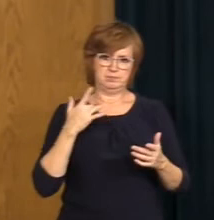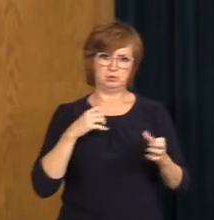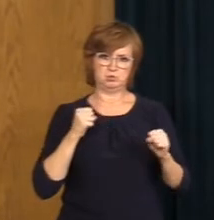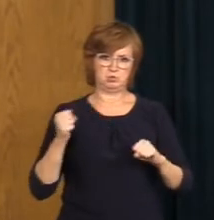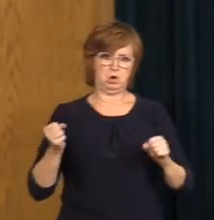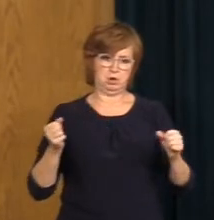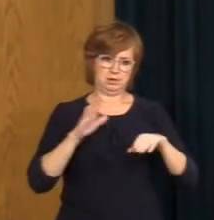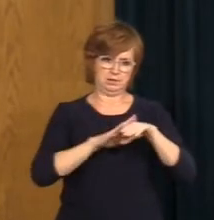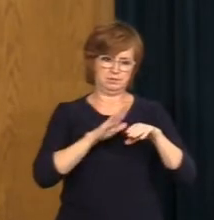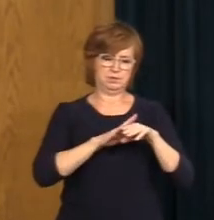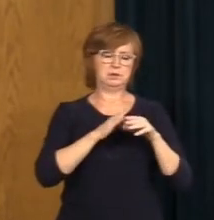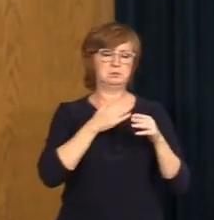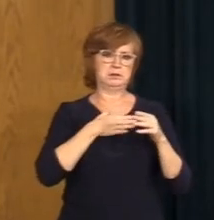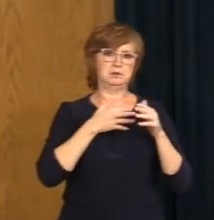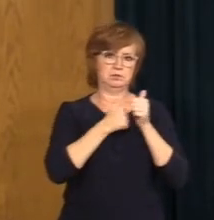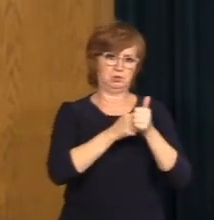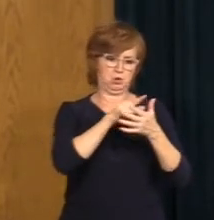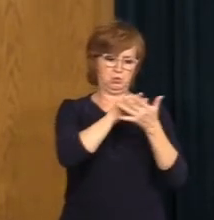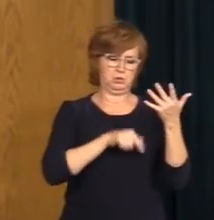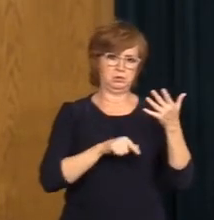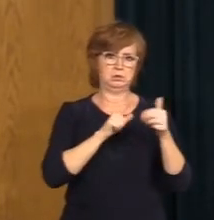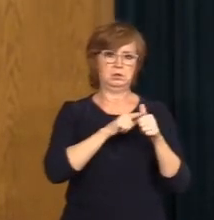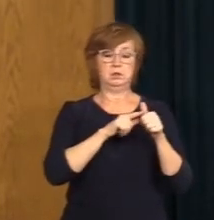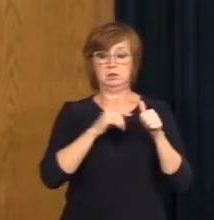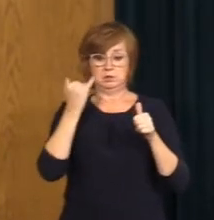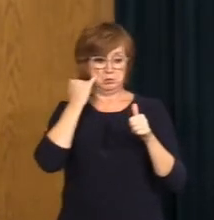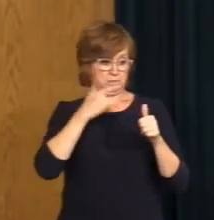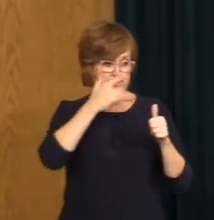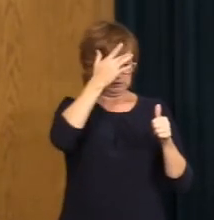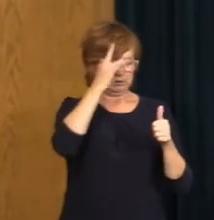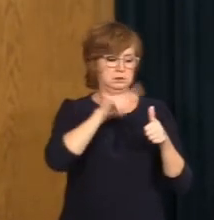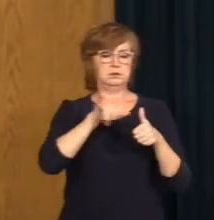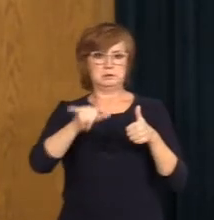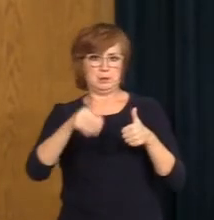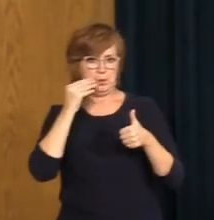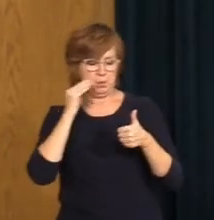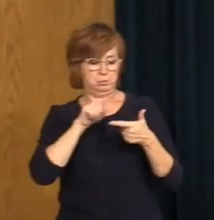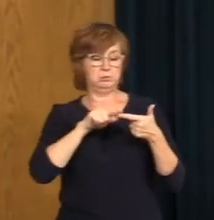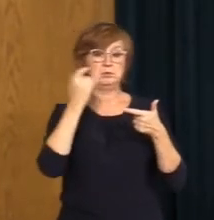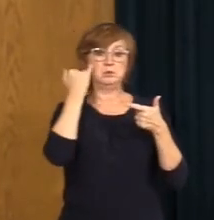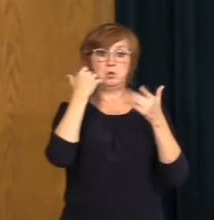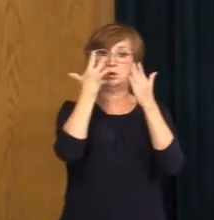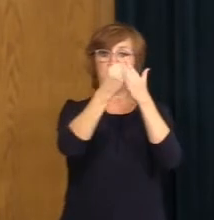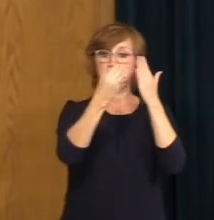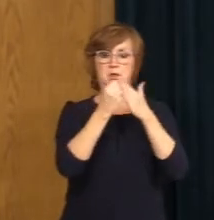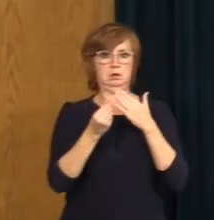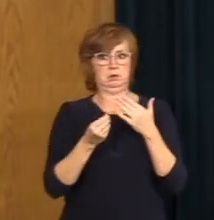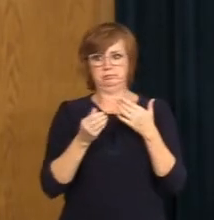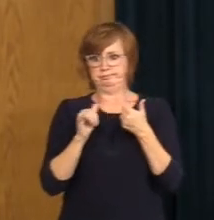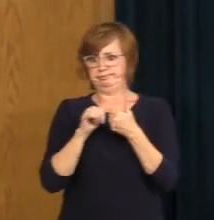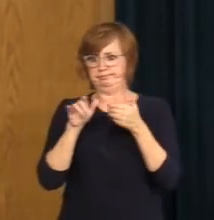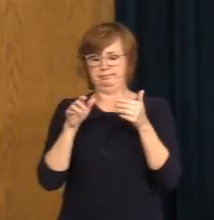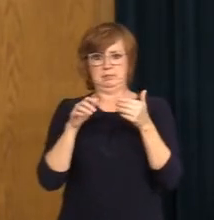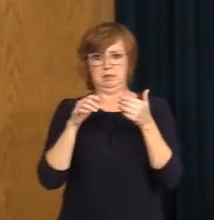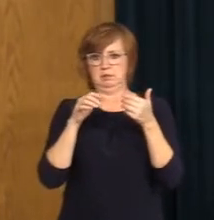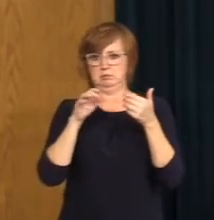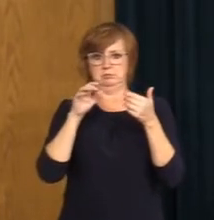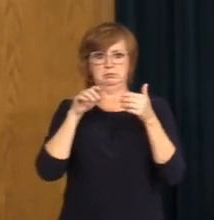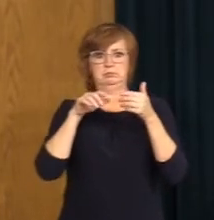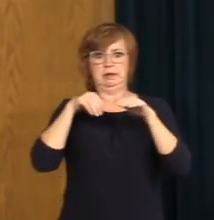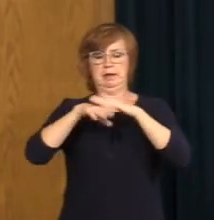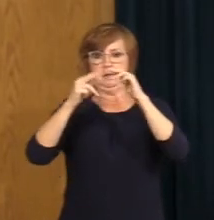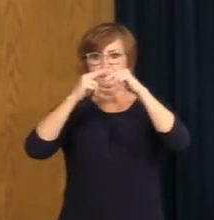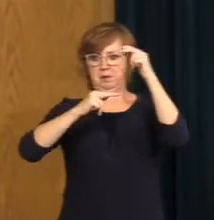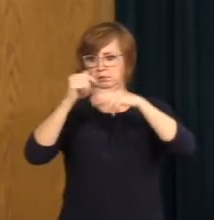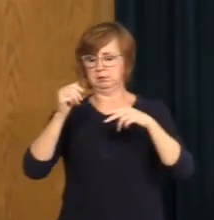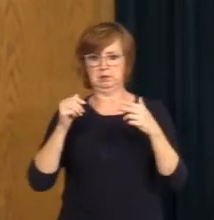protection. Staying home if you're sick, when you're out and about, especially when you're indoors where you can't maintain 2-meter distance reliably, wear a mask,